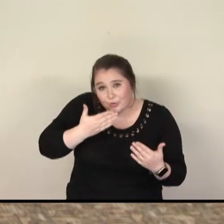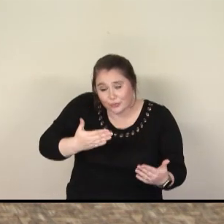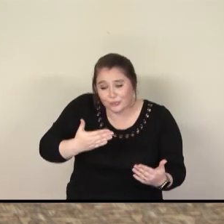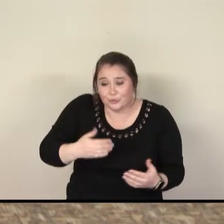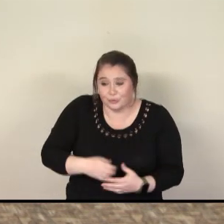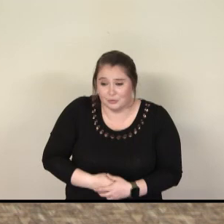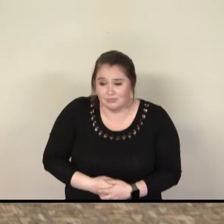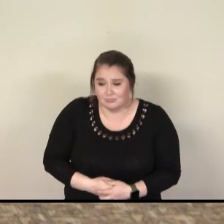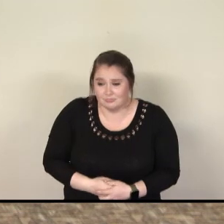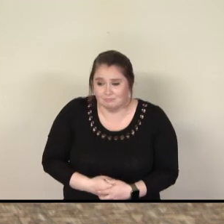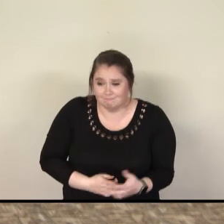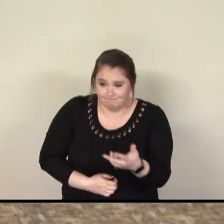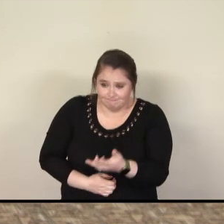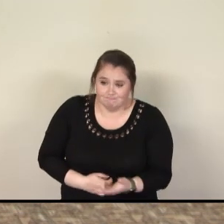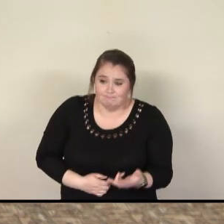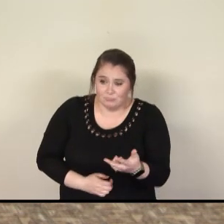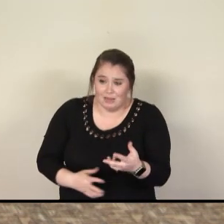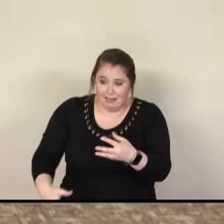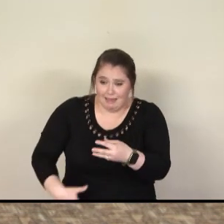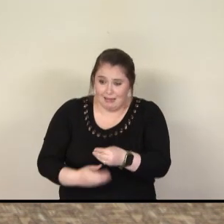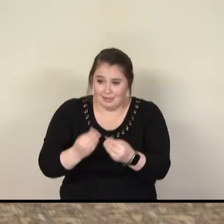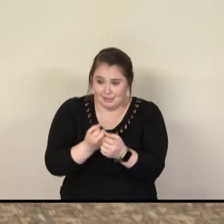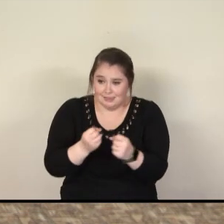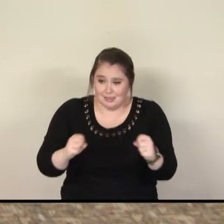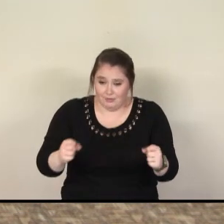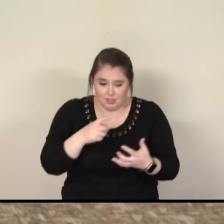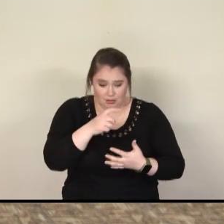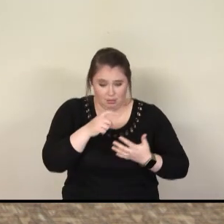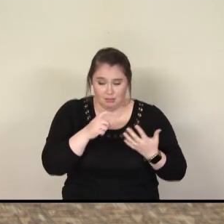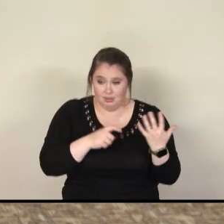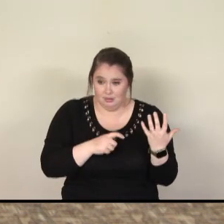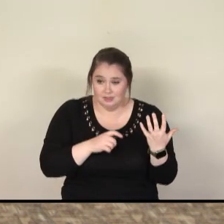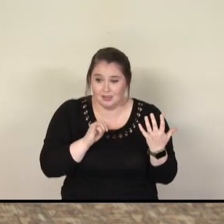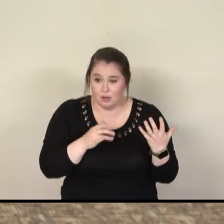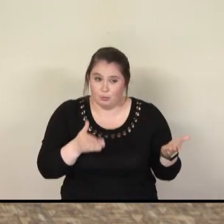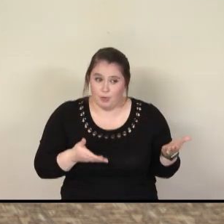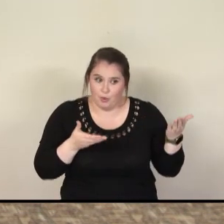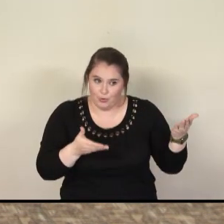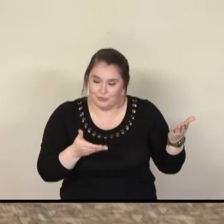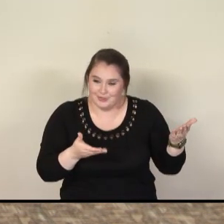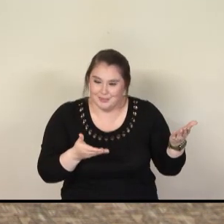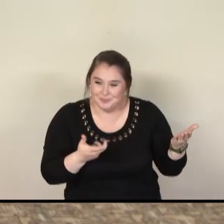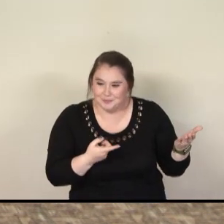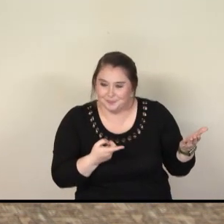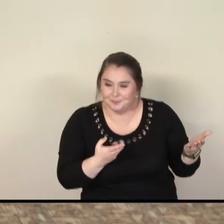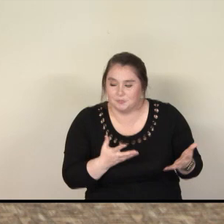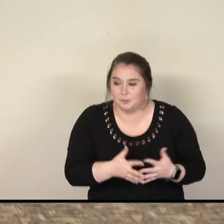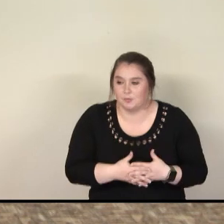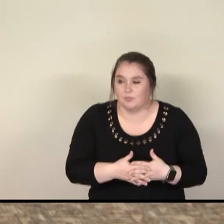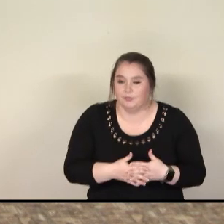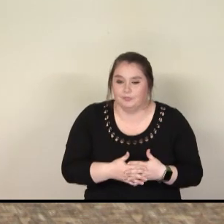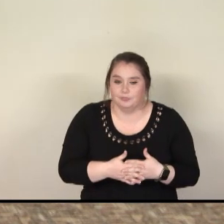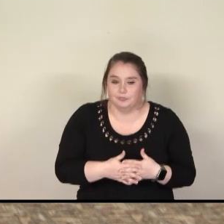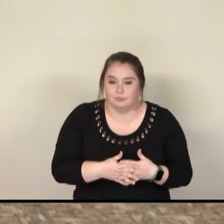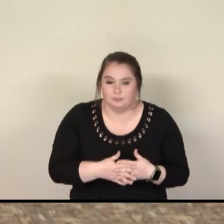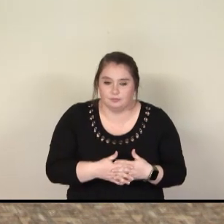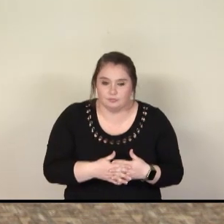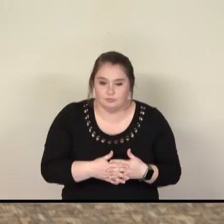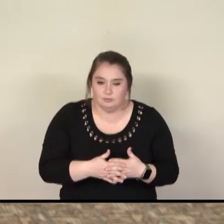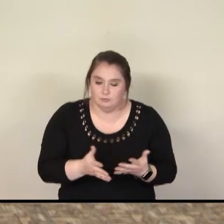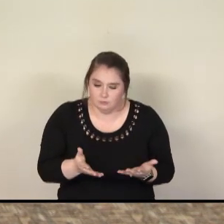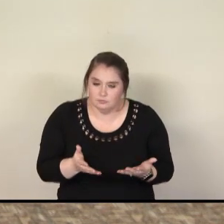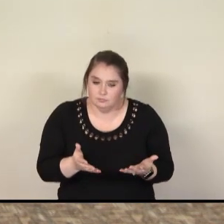thank you guys for putting in these safety measures, even though they're proposed. I think,